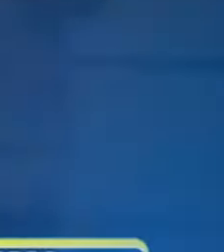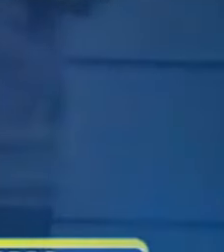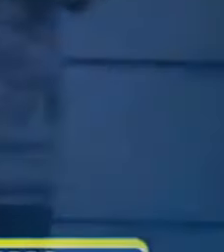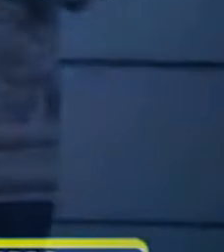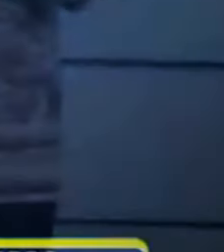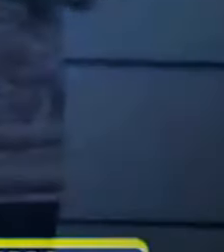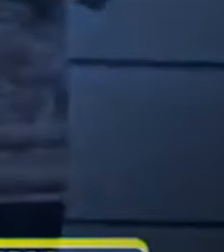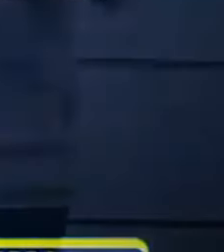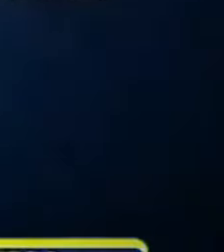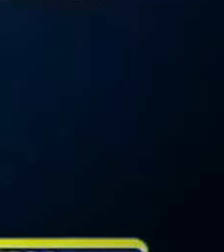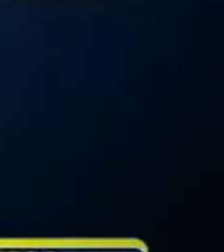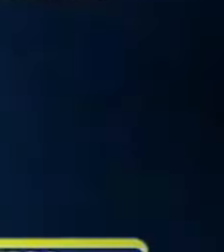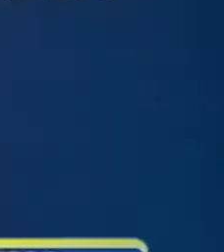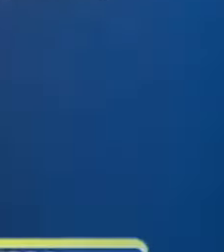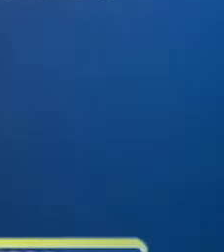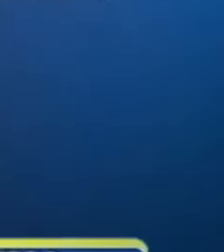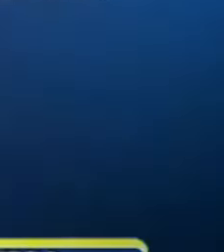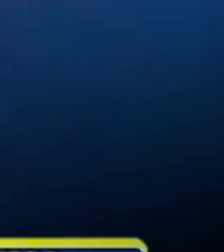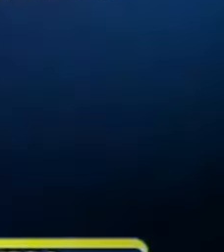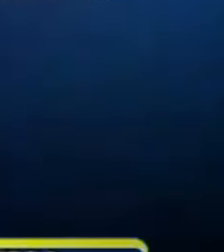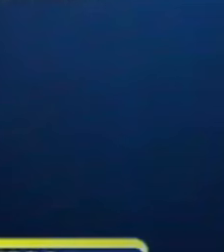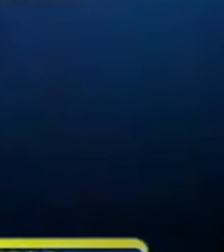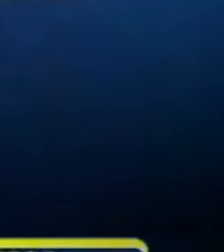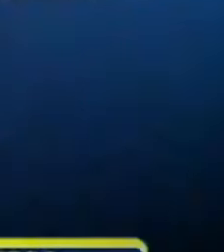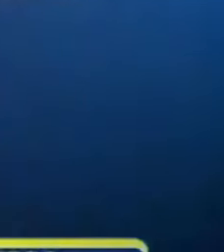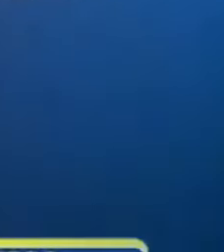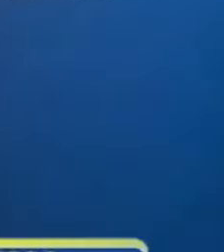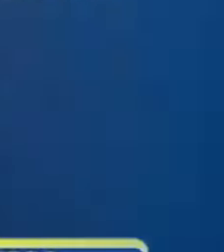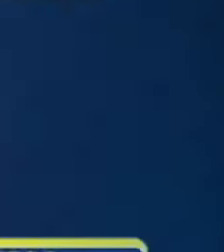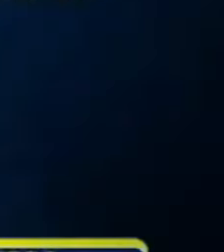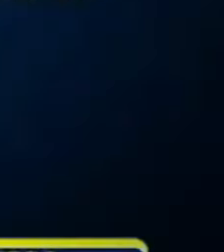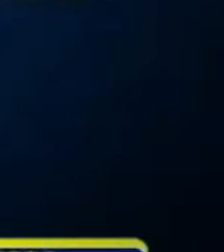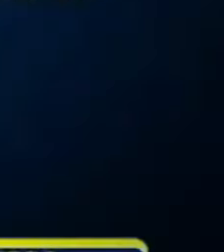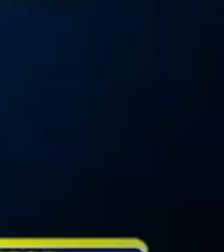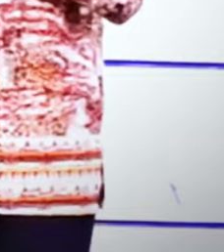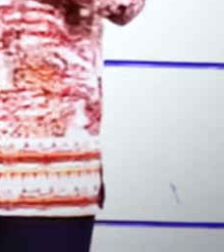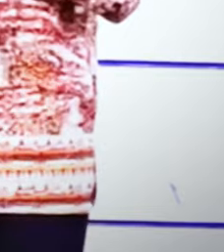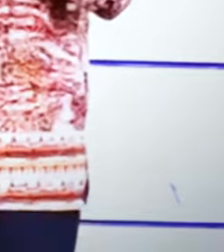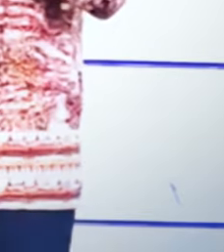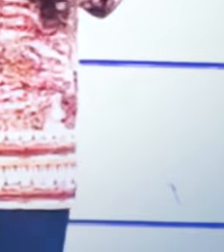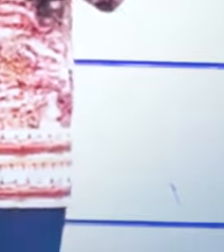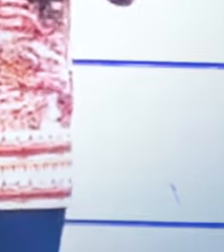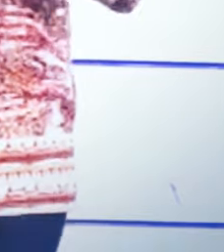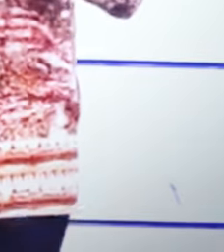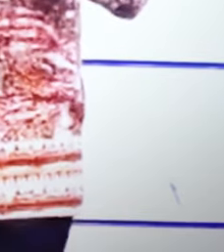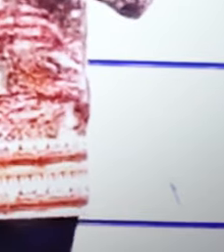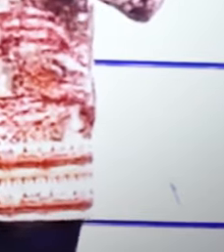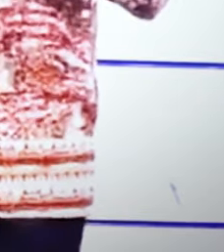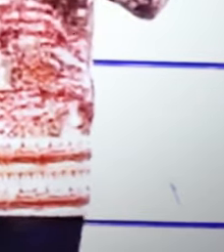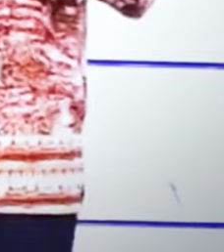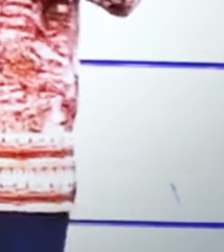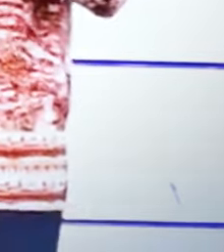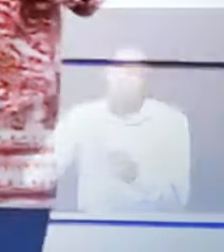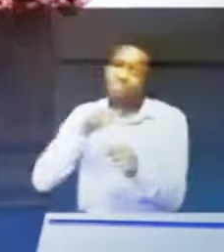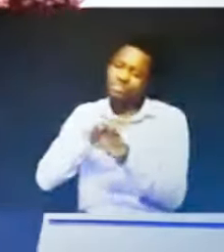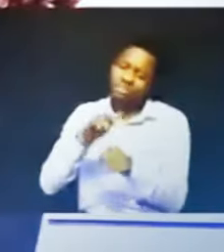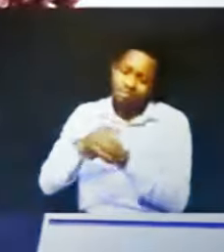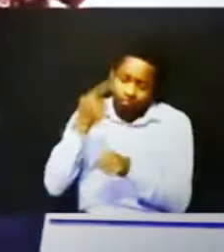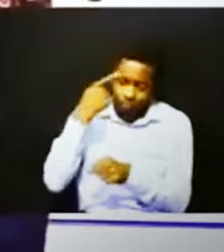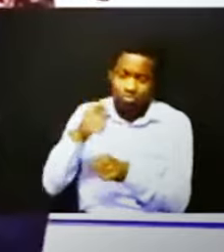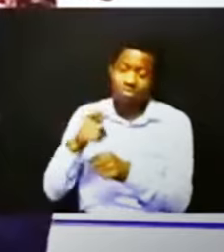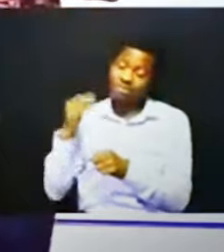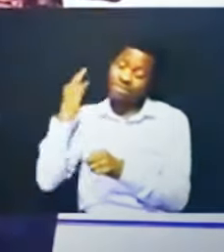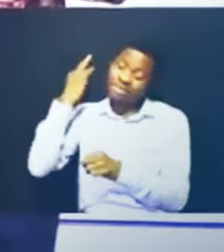But guard your heart. Watch your mouth. His grace is sufficient for you. At the